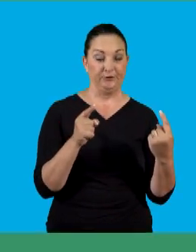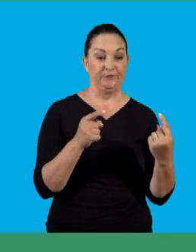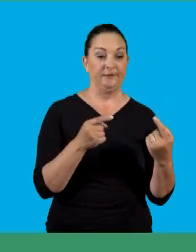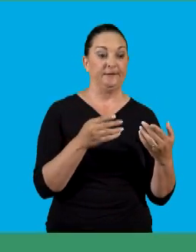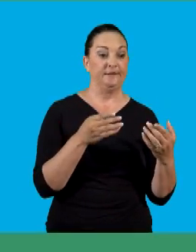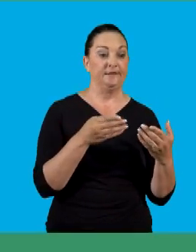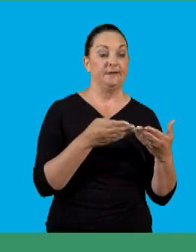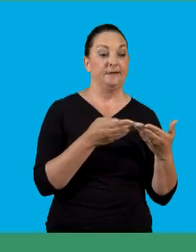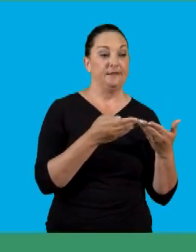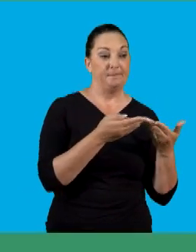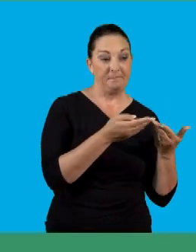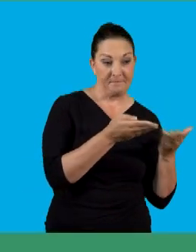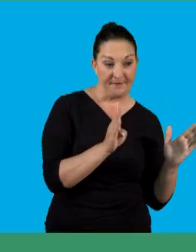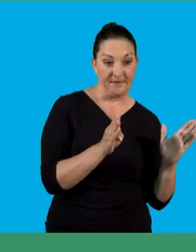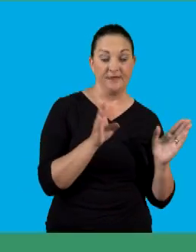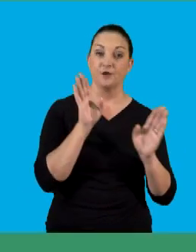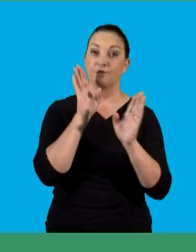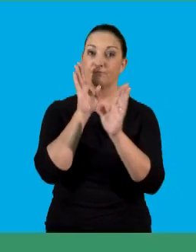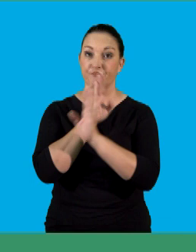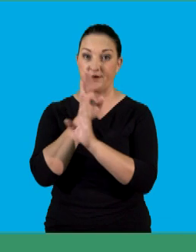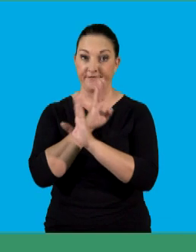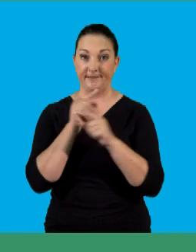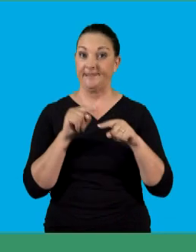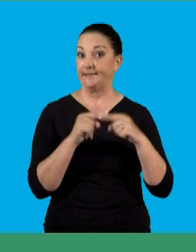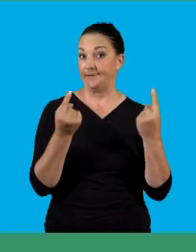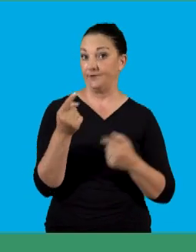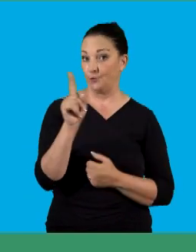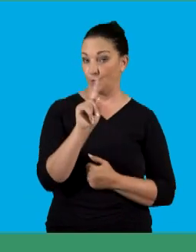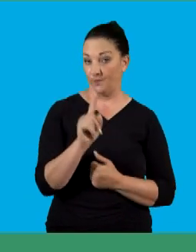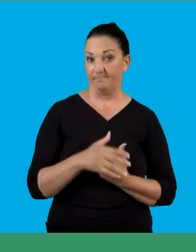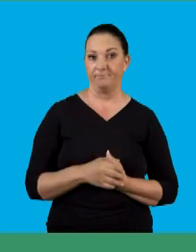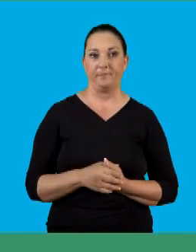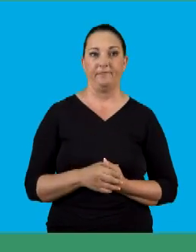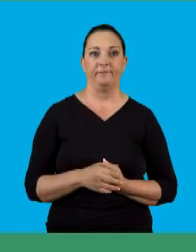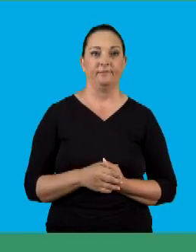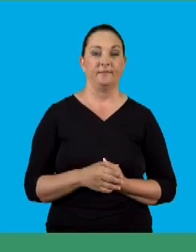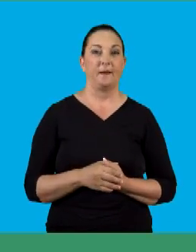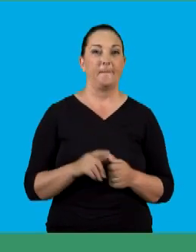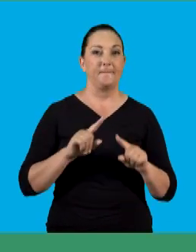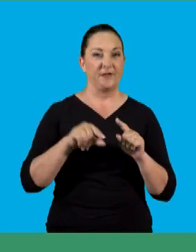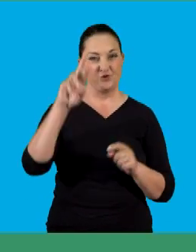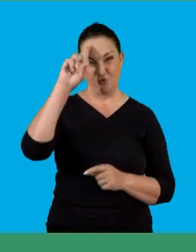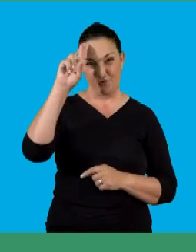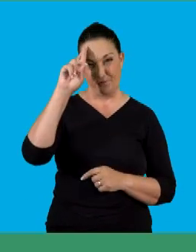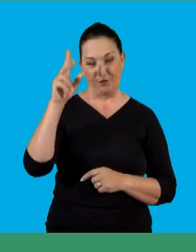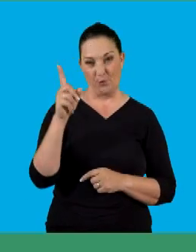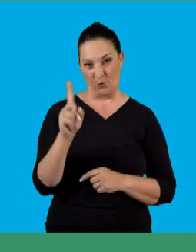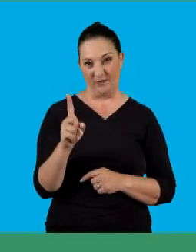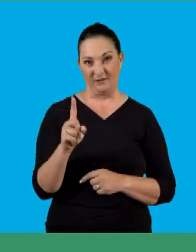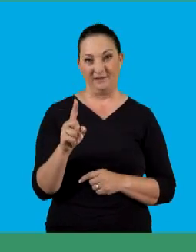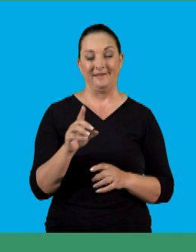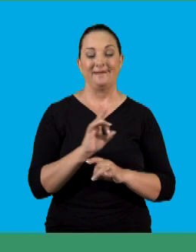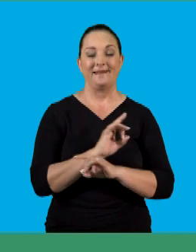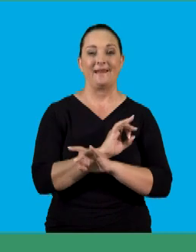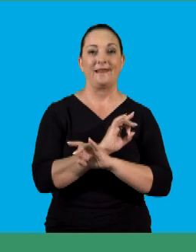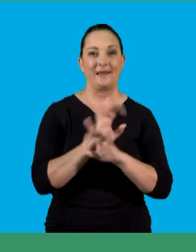and private sectors. There's a note there. You need to remember that the differences between the public and private sectors need